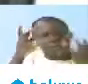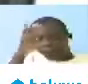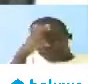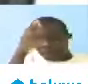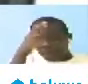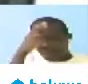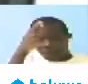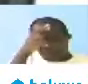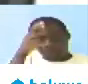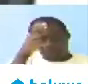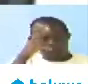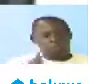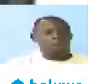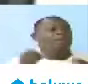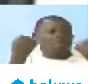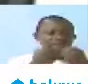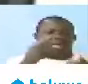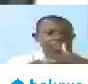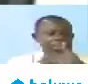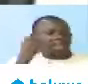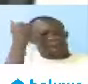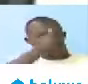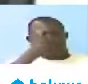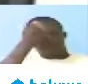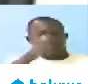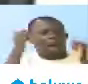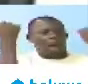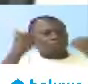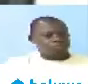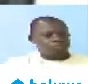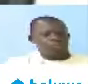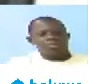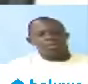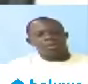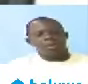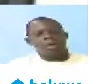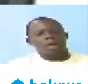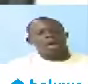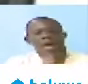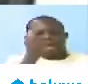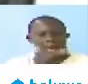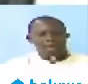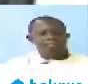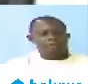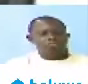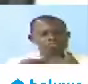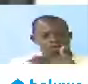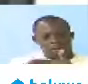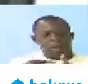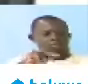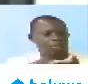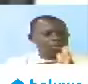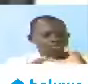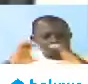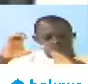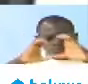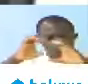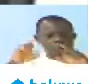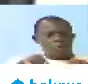in Africa. So he contacted us from Algeria. He had contact with